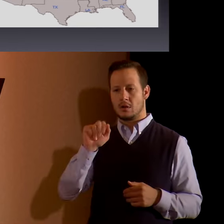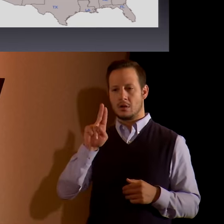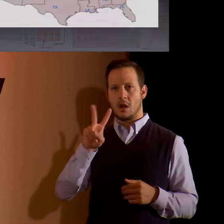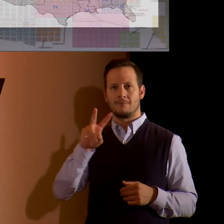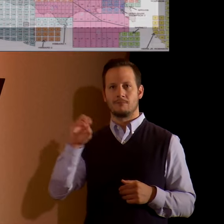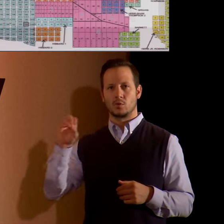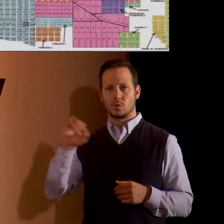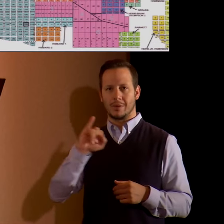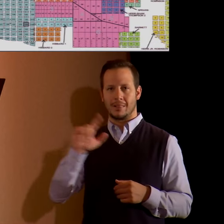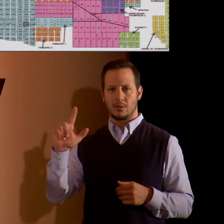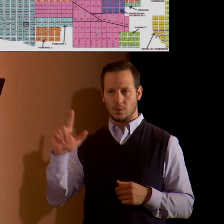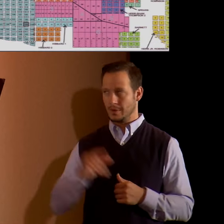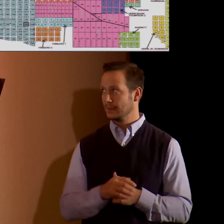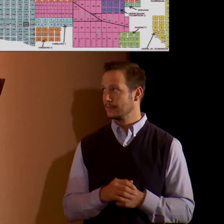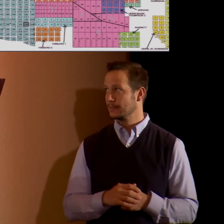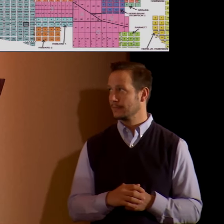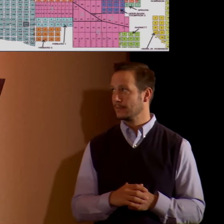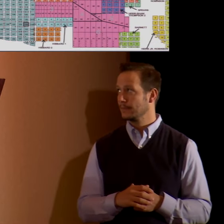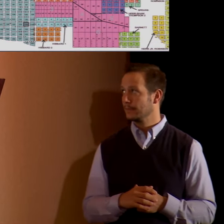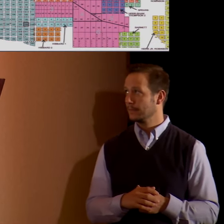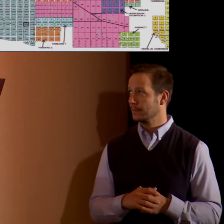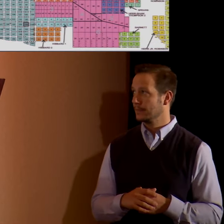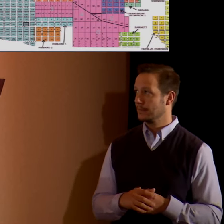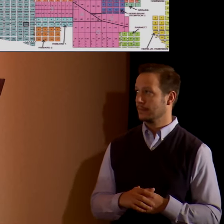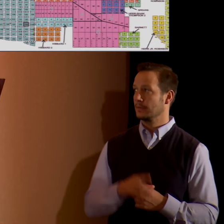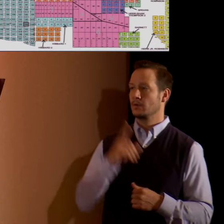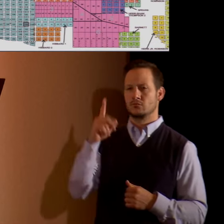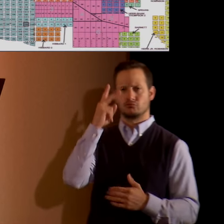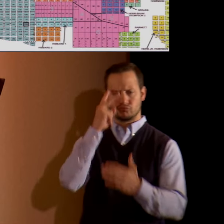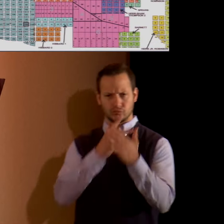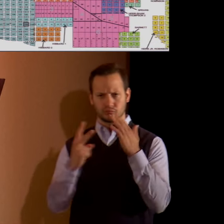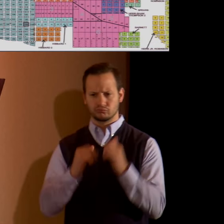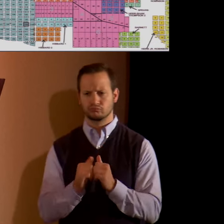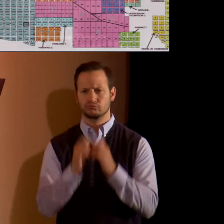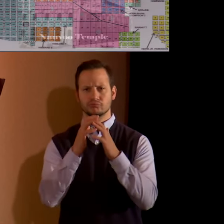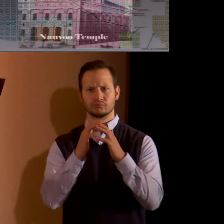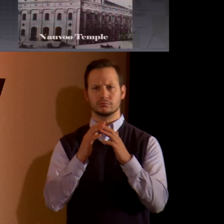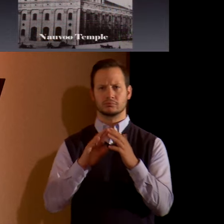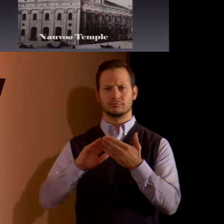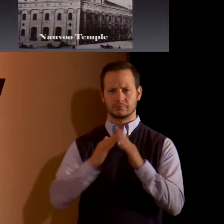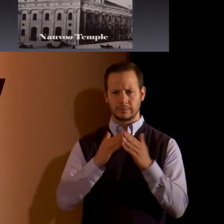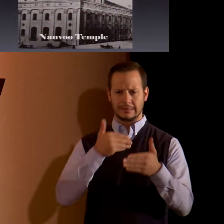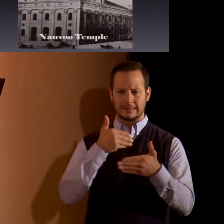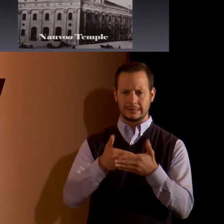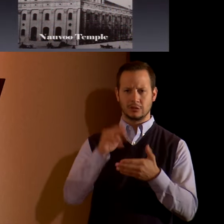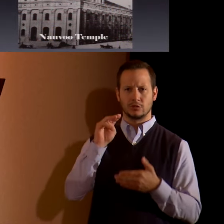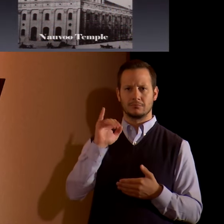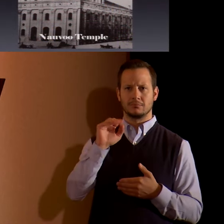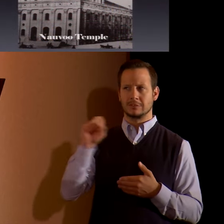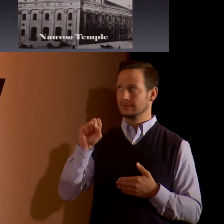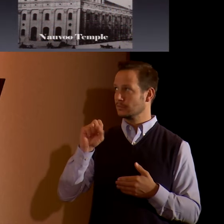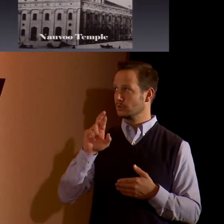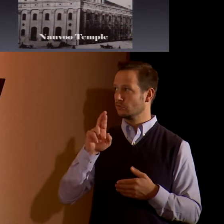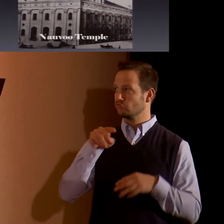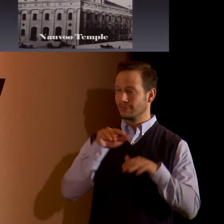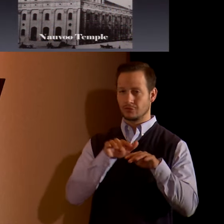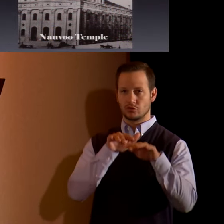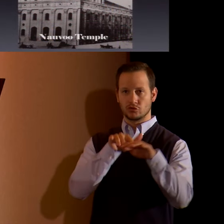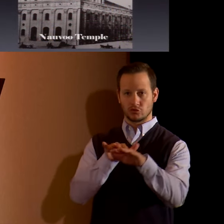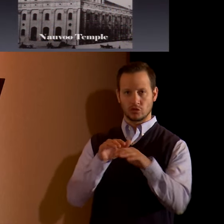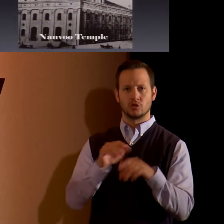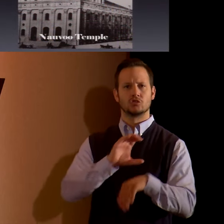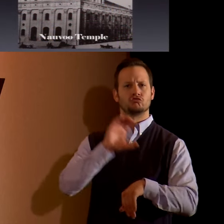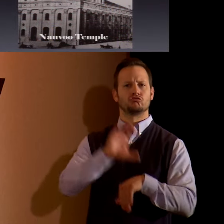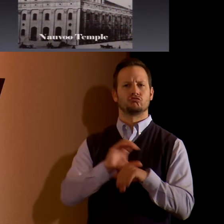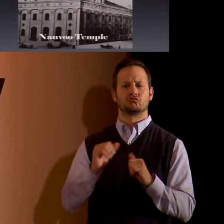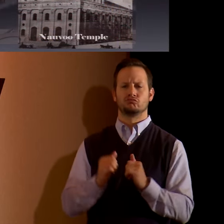Illinois, where the ambitious prophet raised a village beside the Mississippi River. Here the church raised